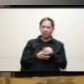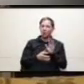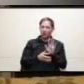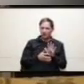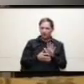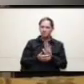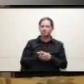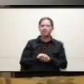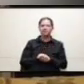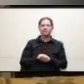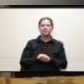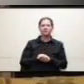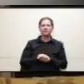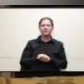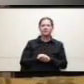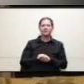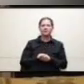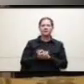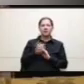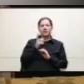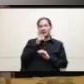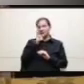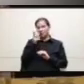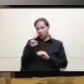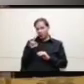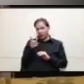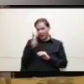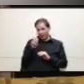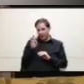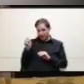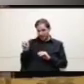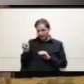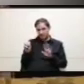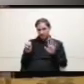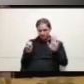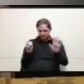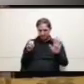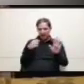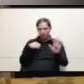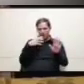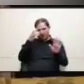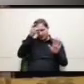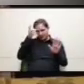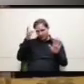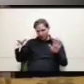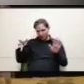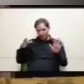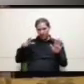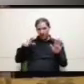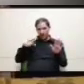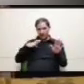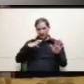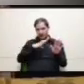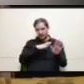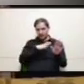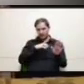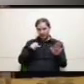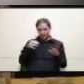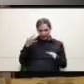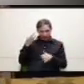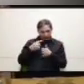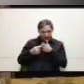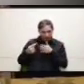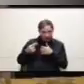but you then told the MM that you will report the matter to the council, but for 3 weeks we haven't been able to do that.